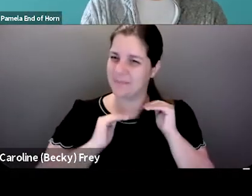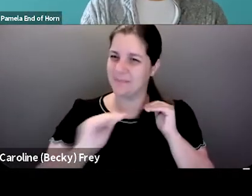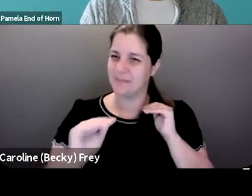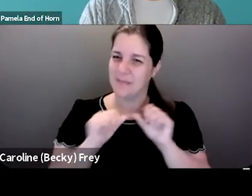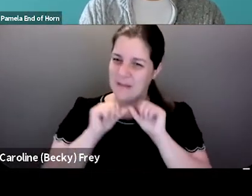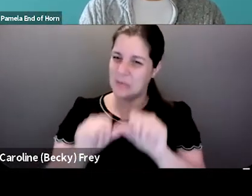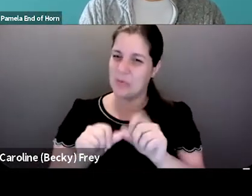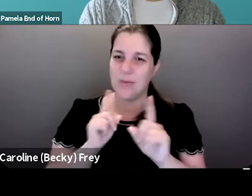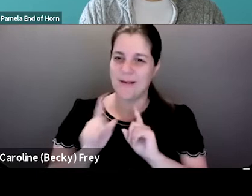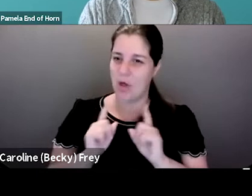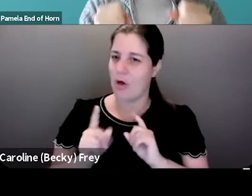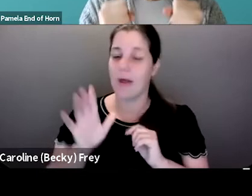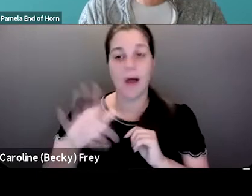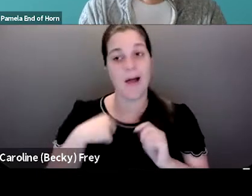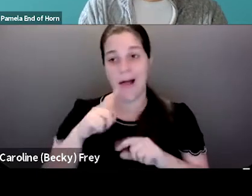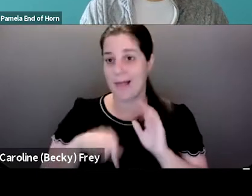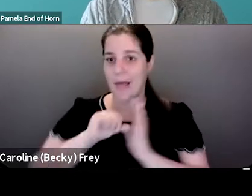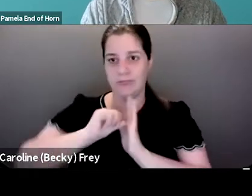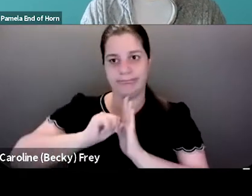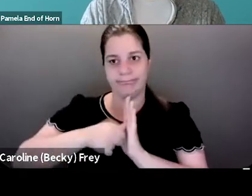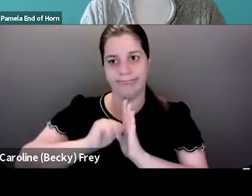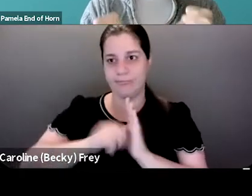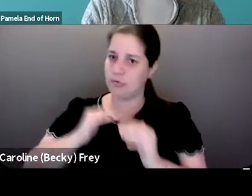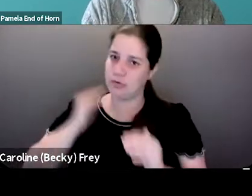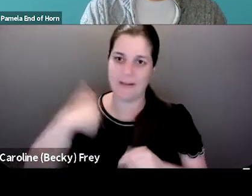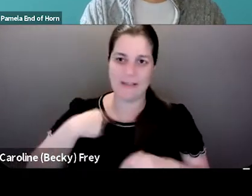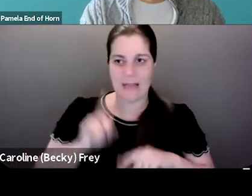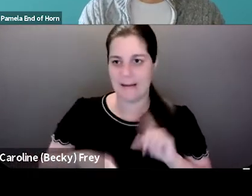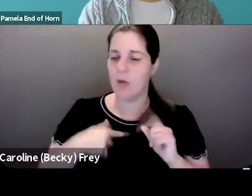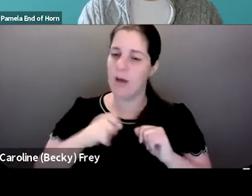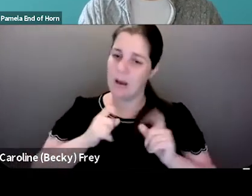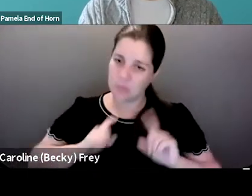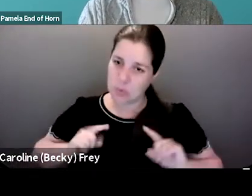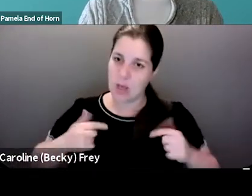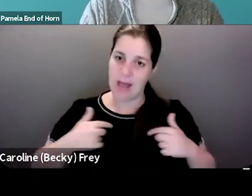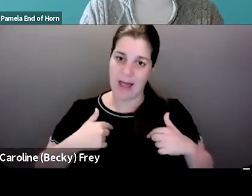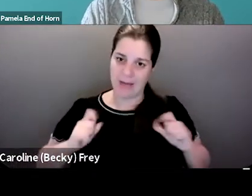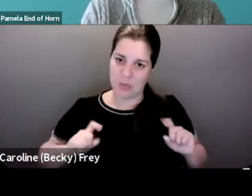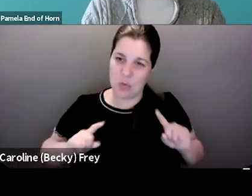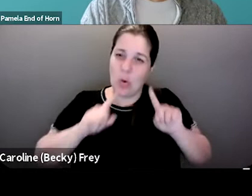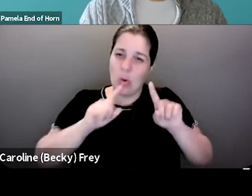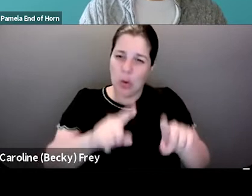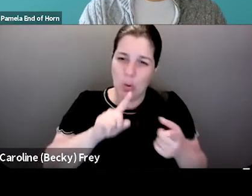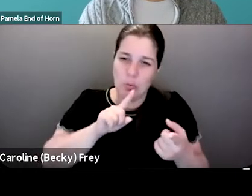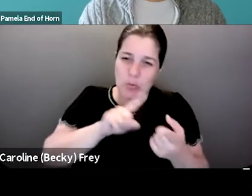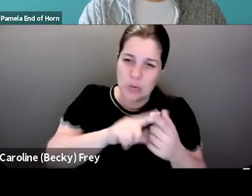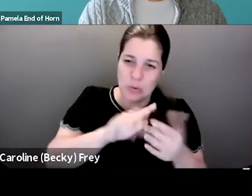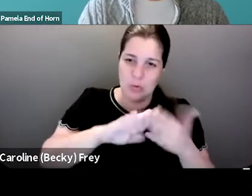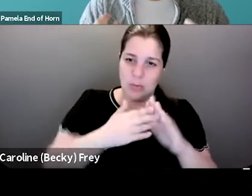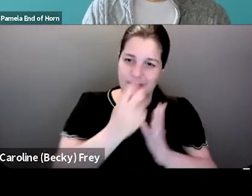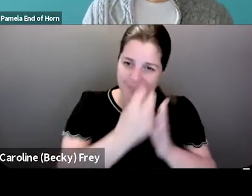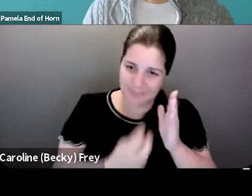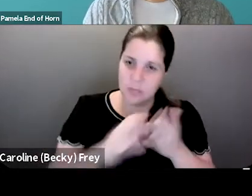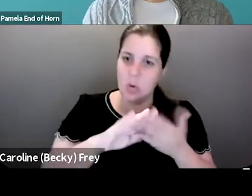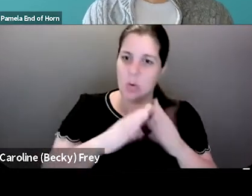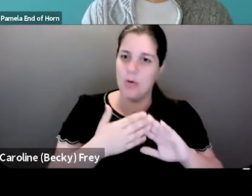cannot stress this enough. You have to go to the community and become part of that community in order to provide services.